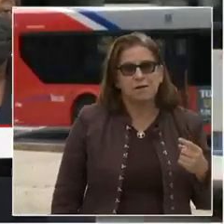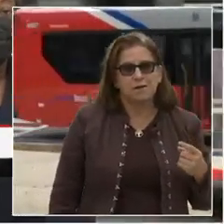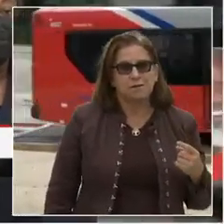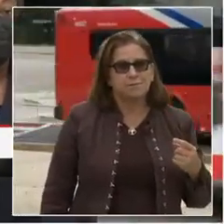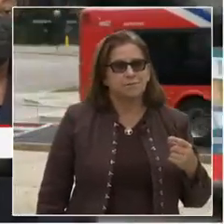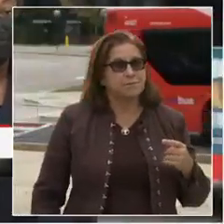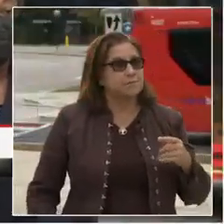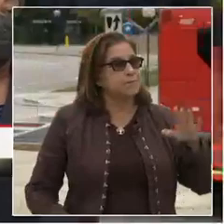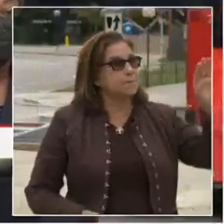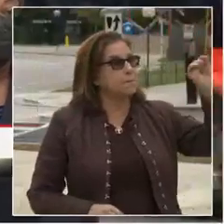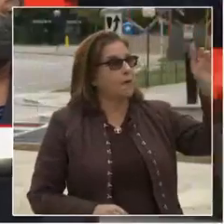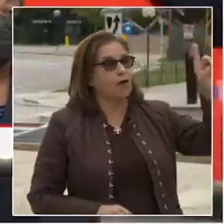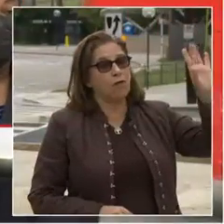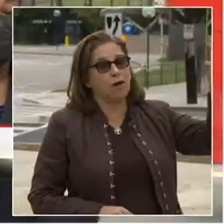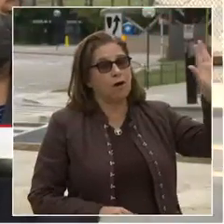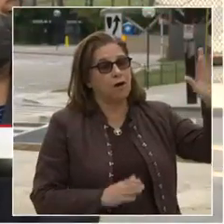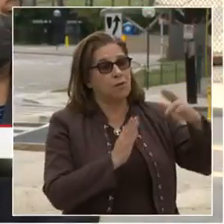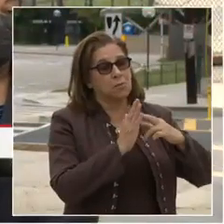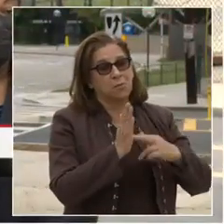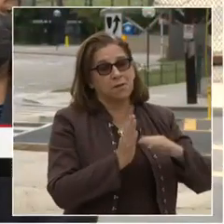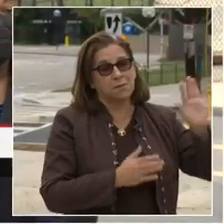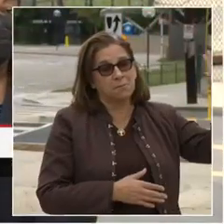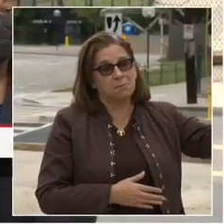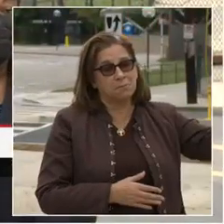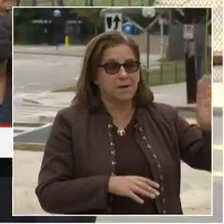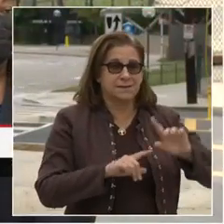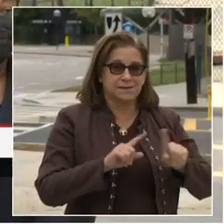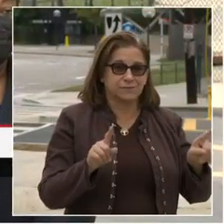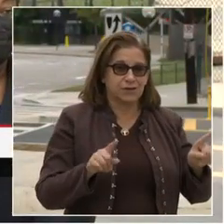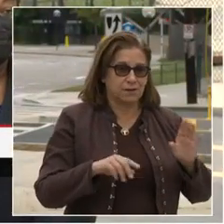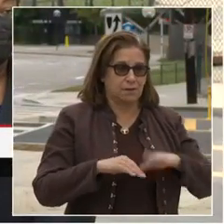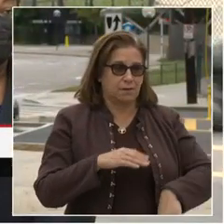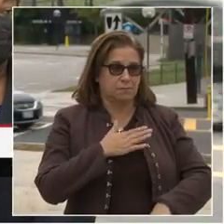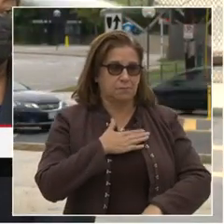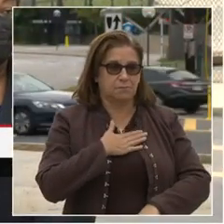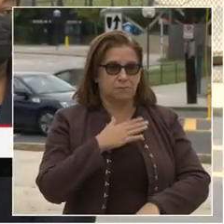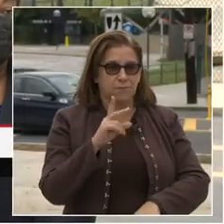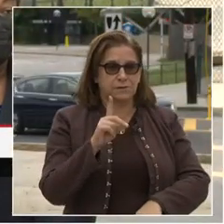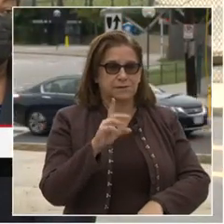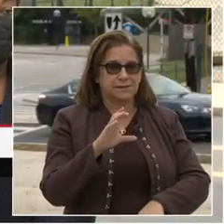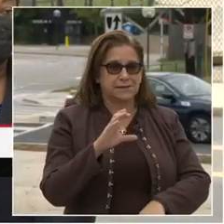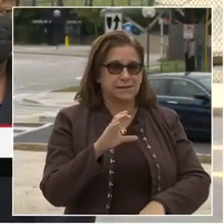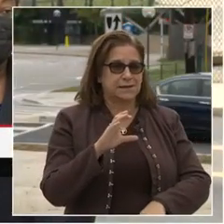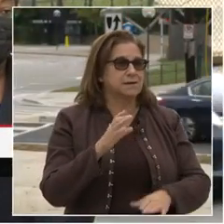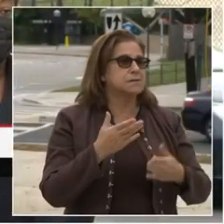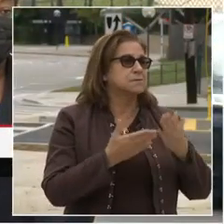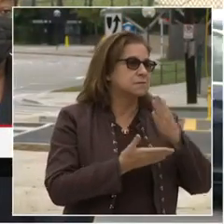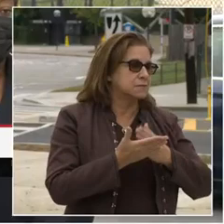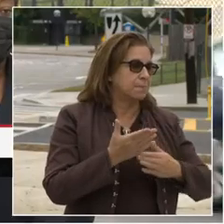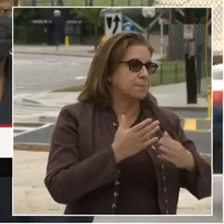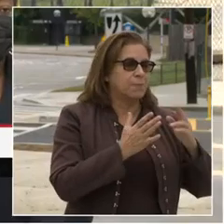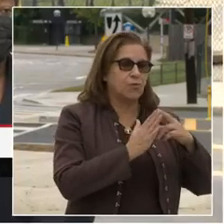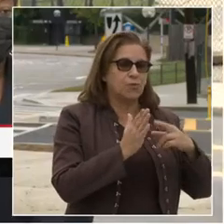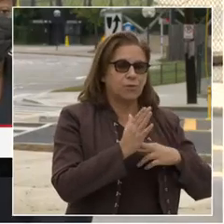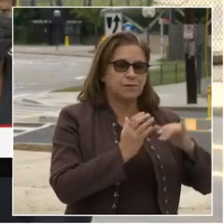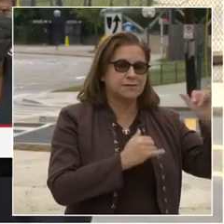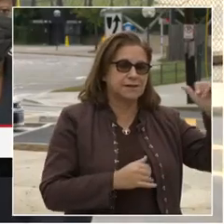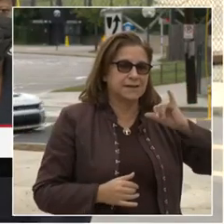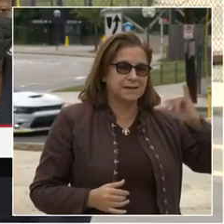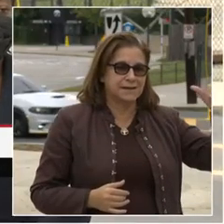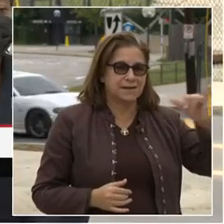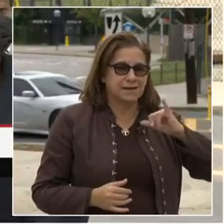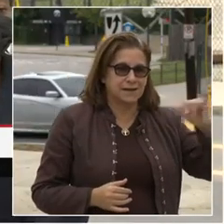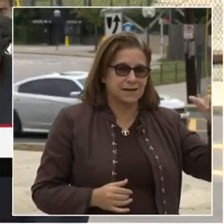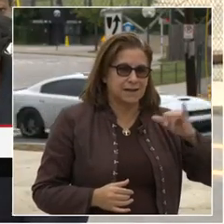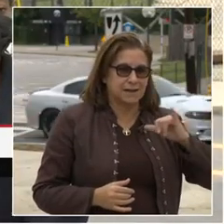protocols may be different from ours. I don't think they're entirely different from our protocols involving, a person who's been involved